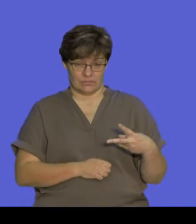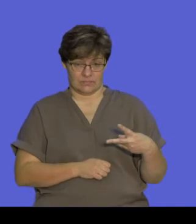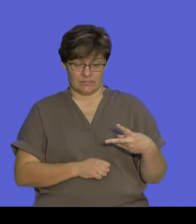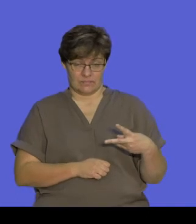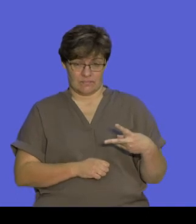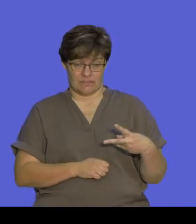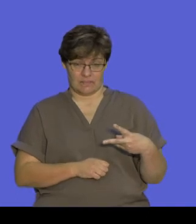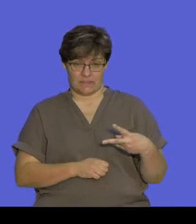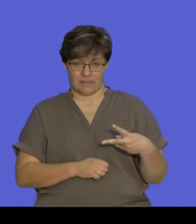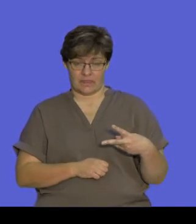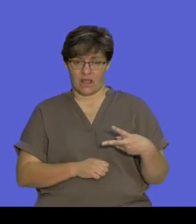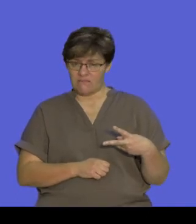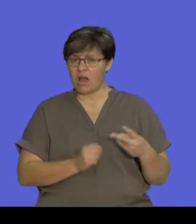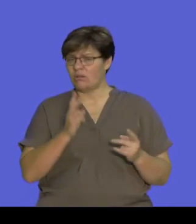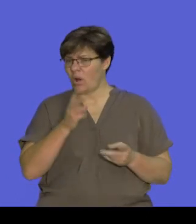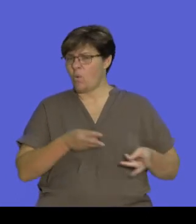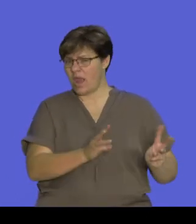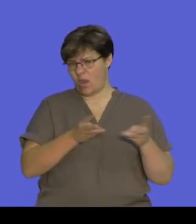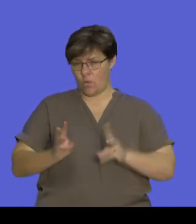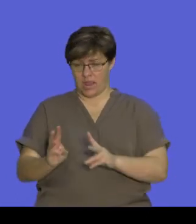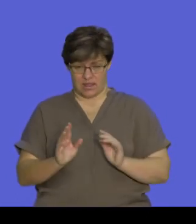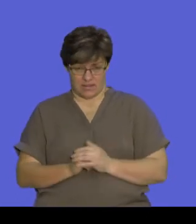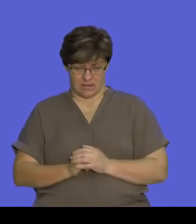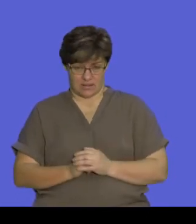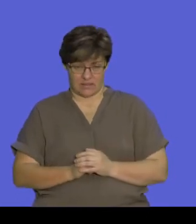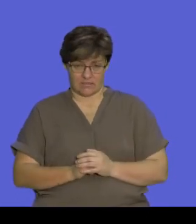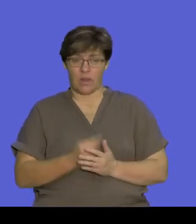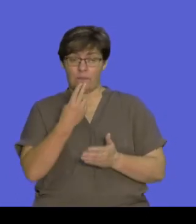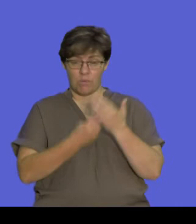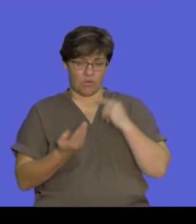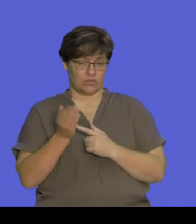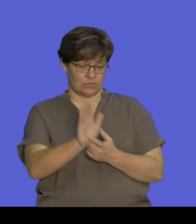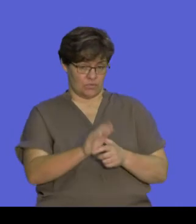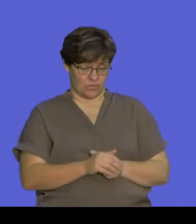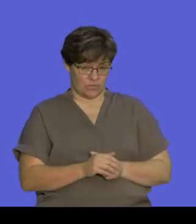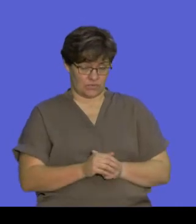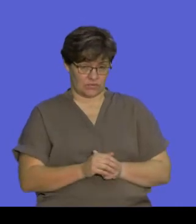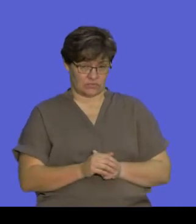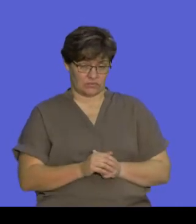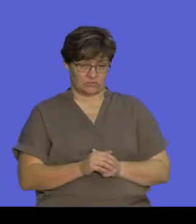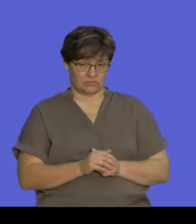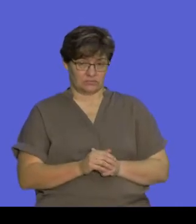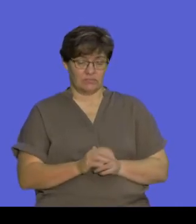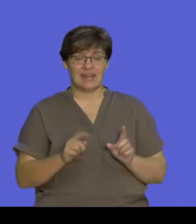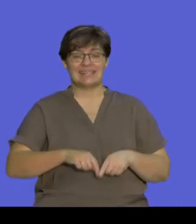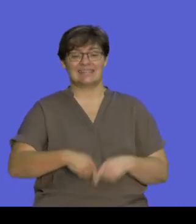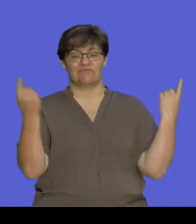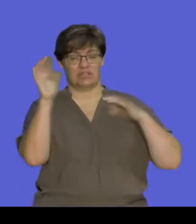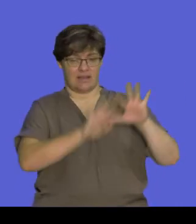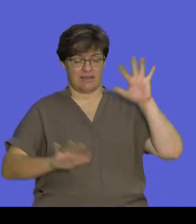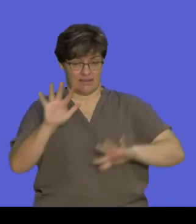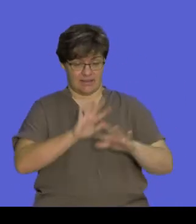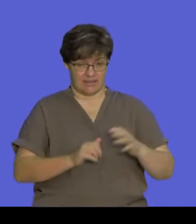there are two ways to do this, and I want to show you both of them. They need to be of different color.